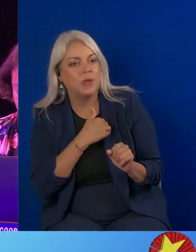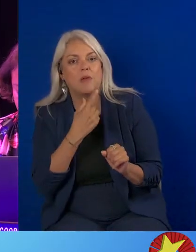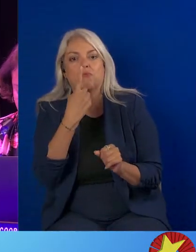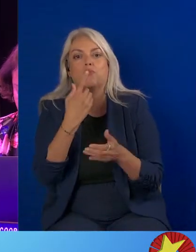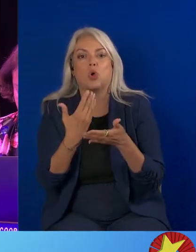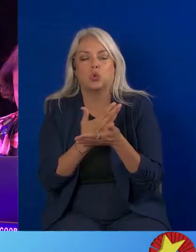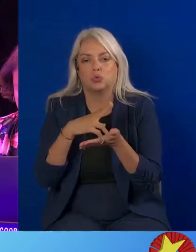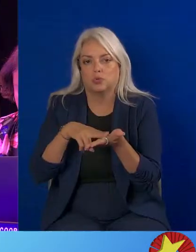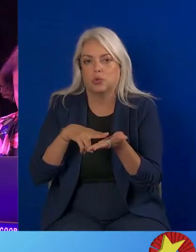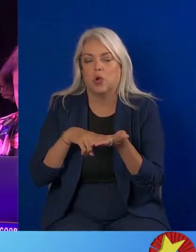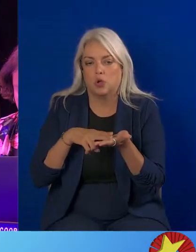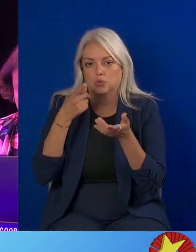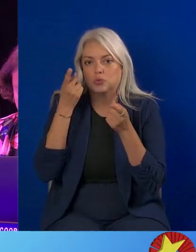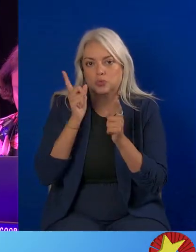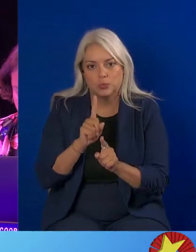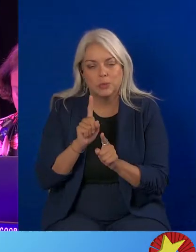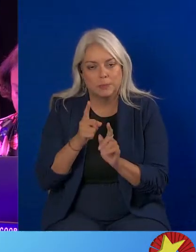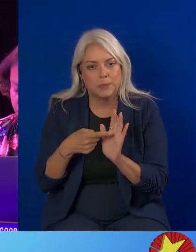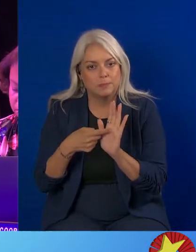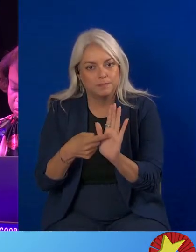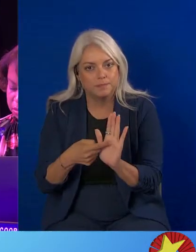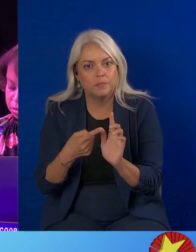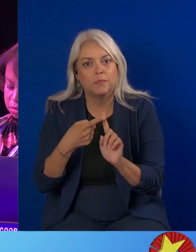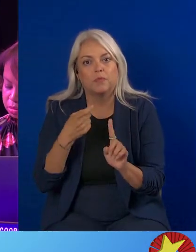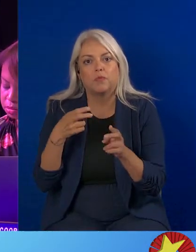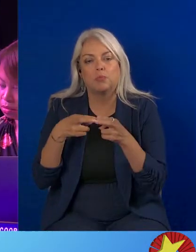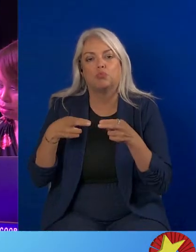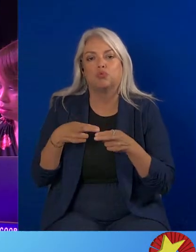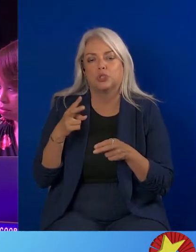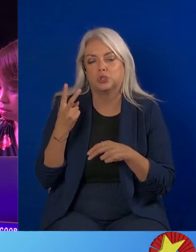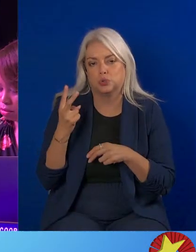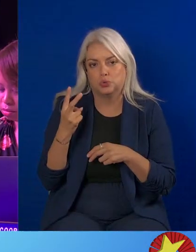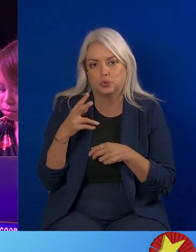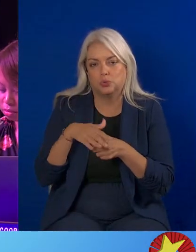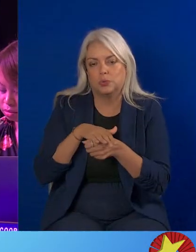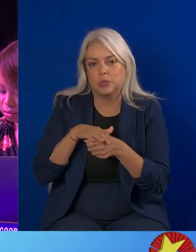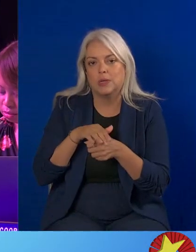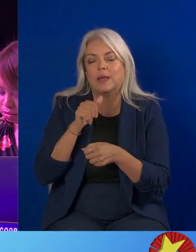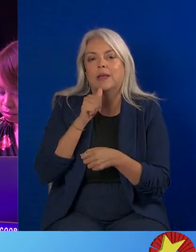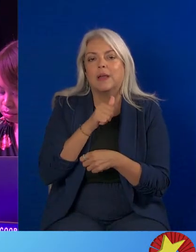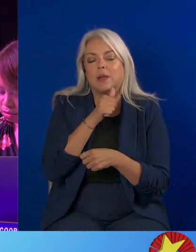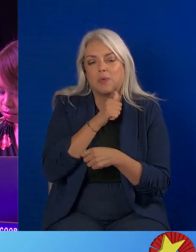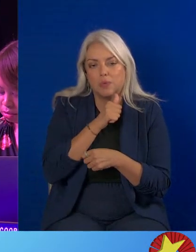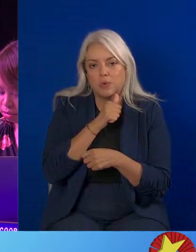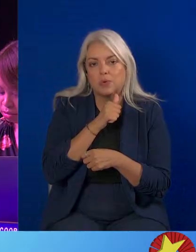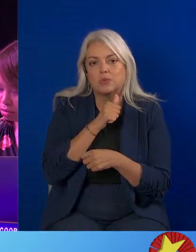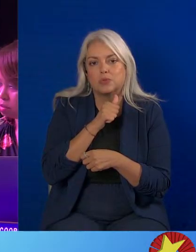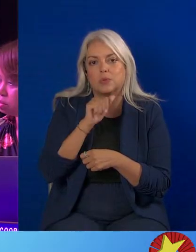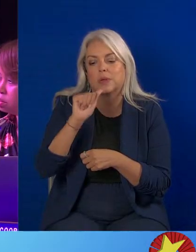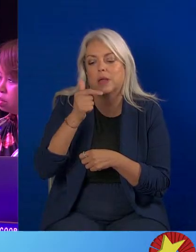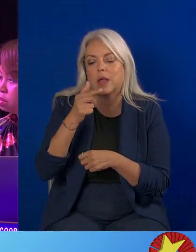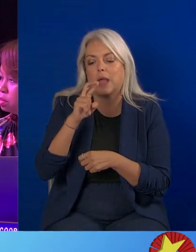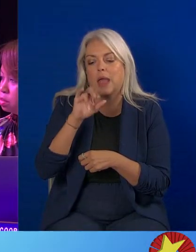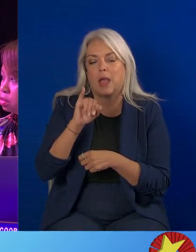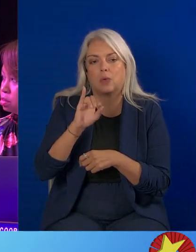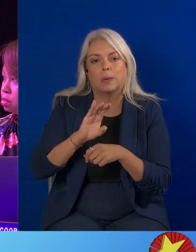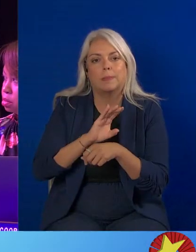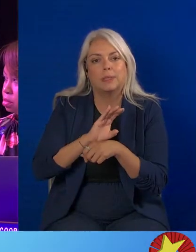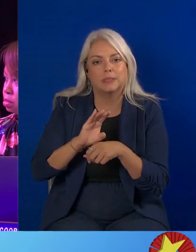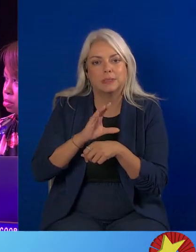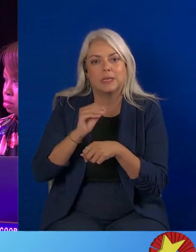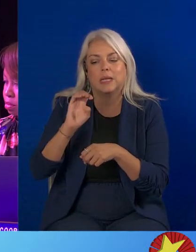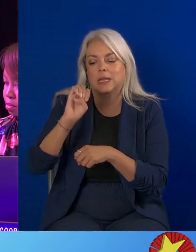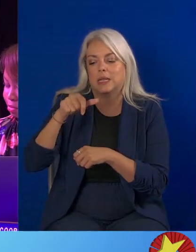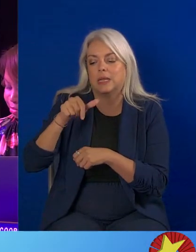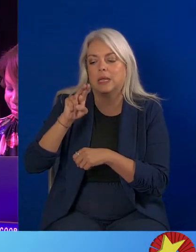agreement bringing forth today. This is from Region 2, and it's with the Arizona Agribusiness and